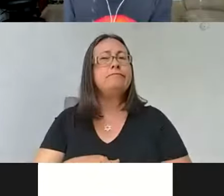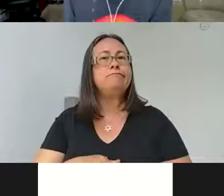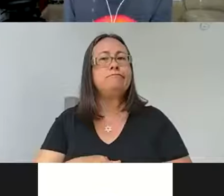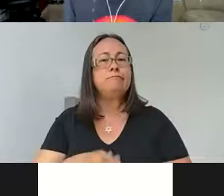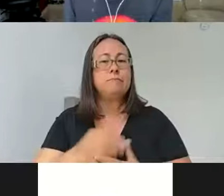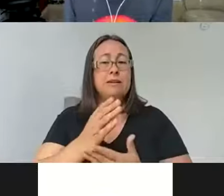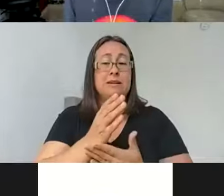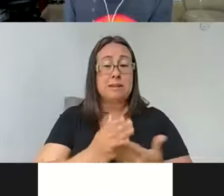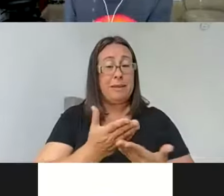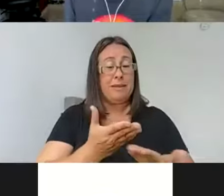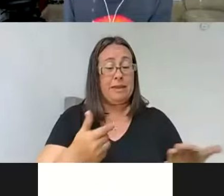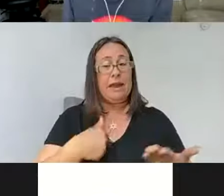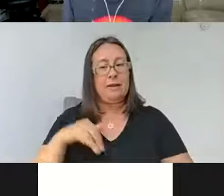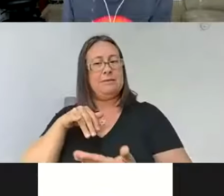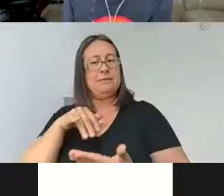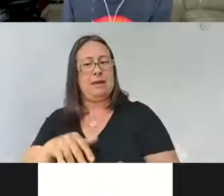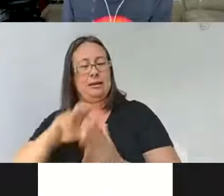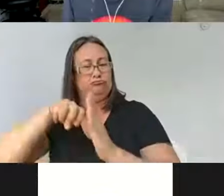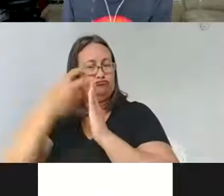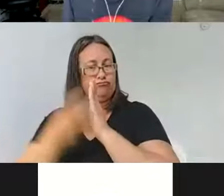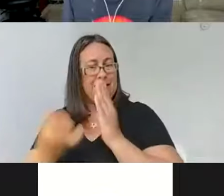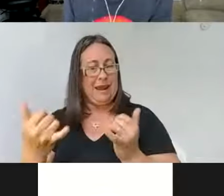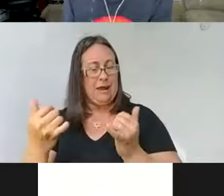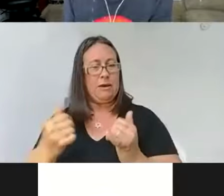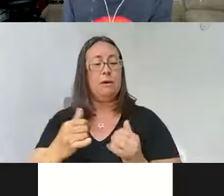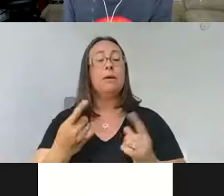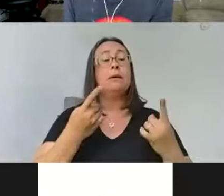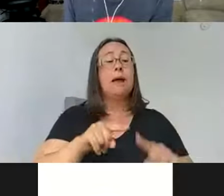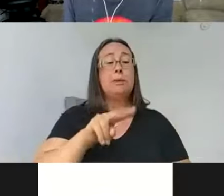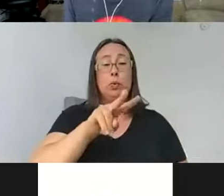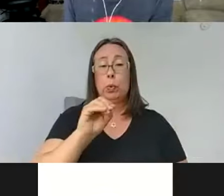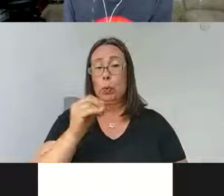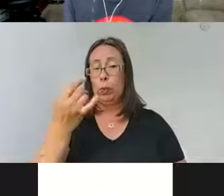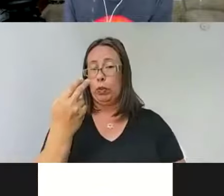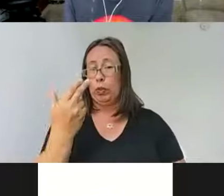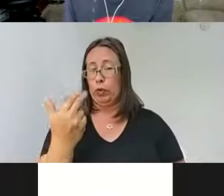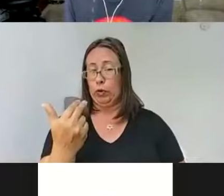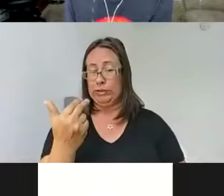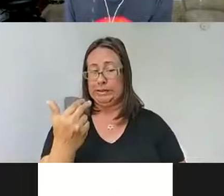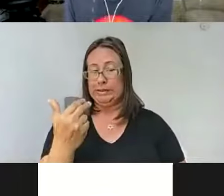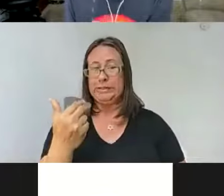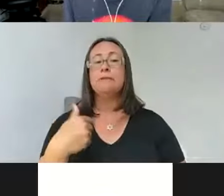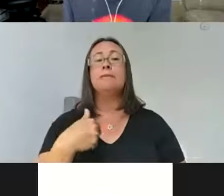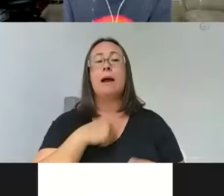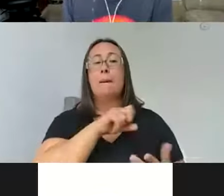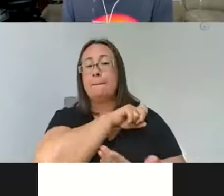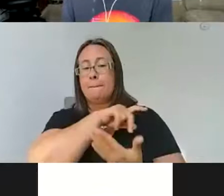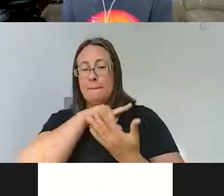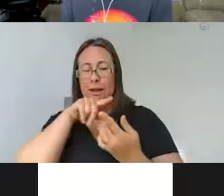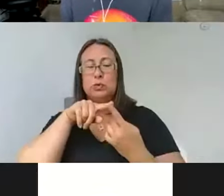that I study now in my own lab. So in 2013, I came back to